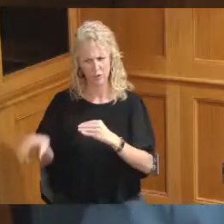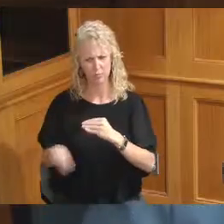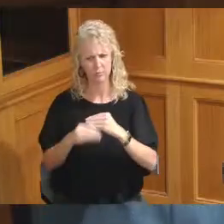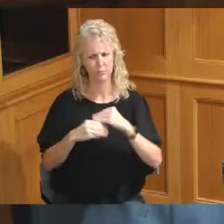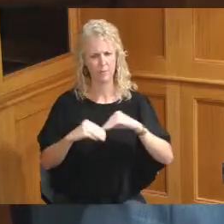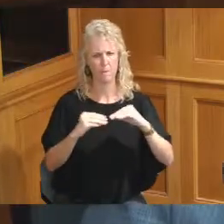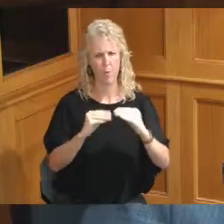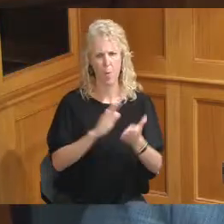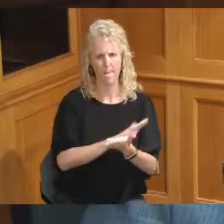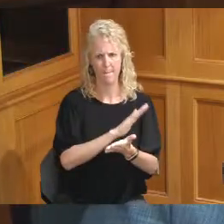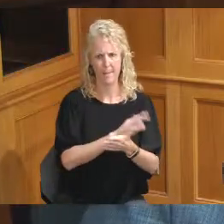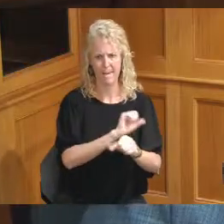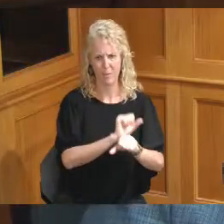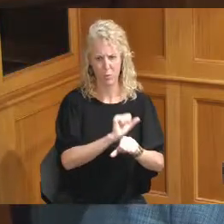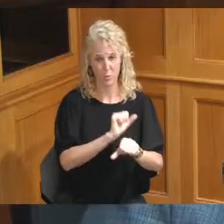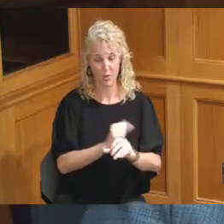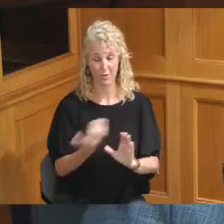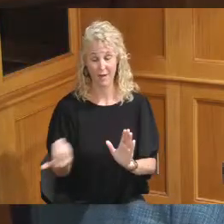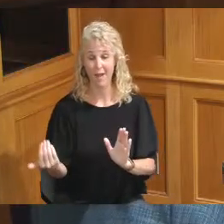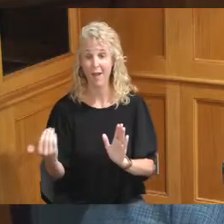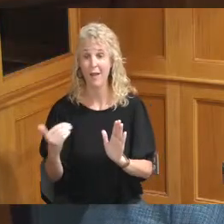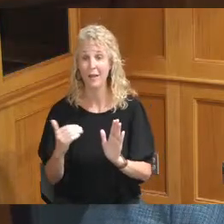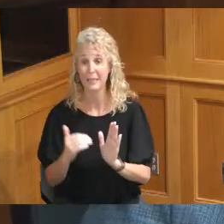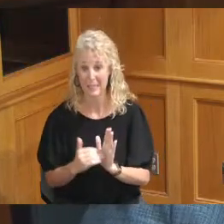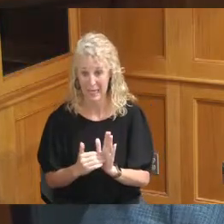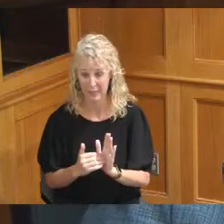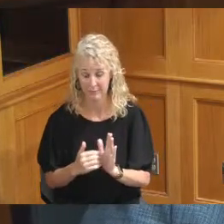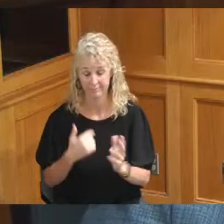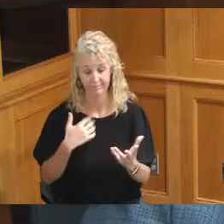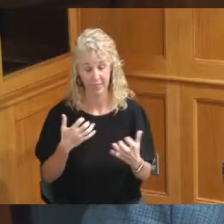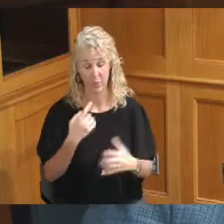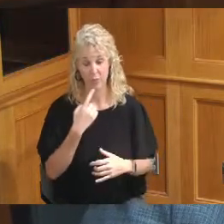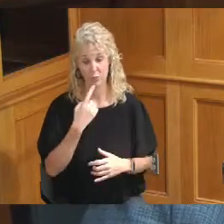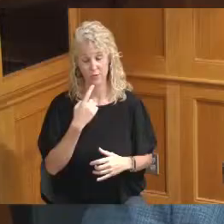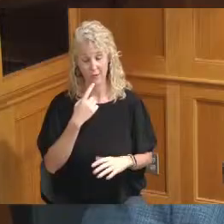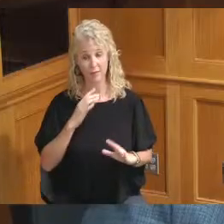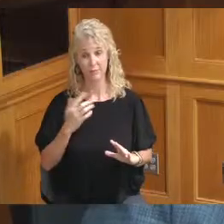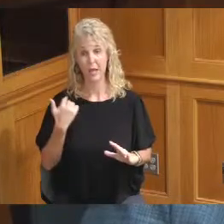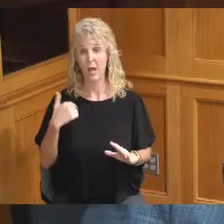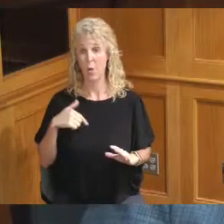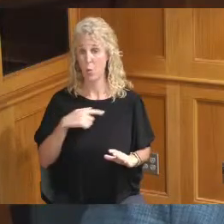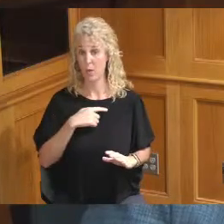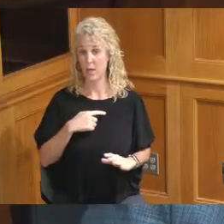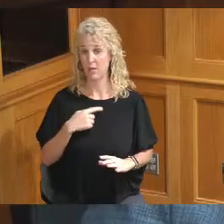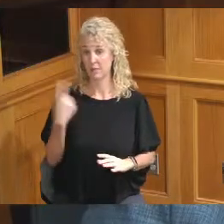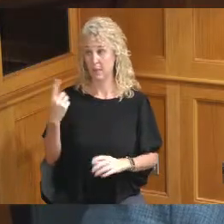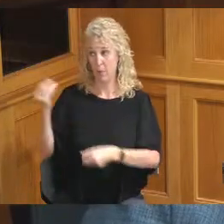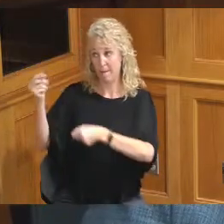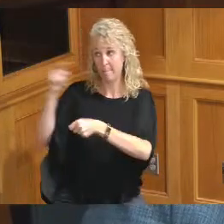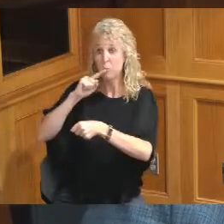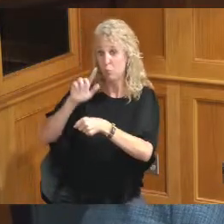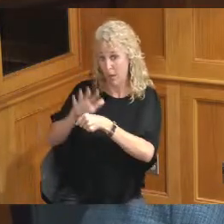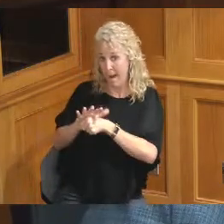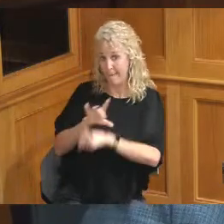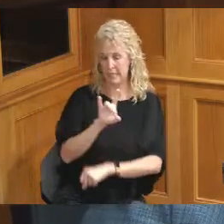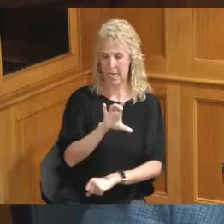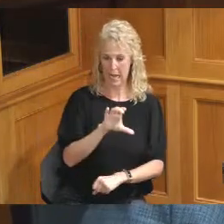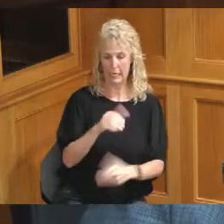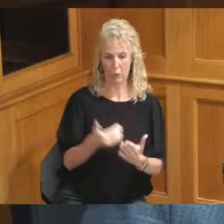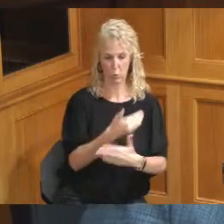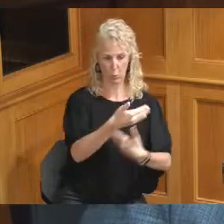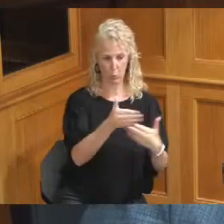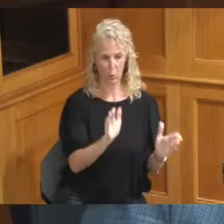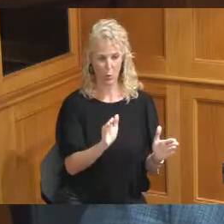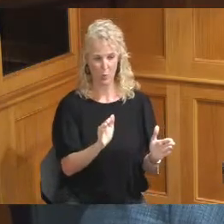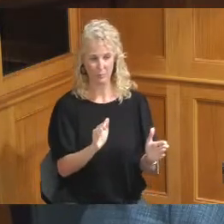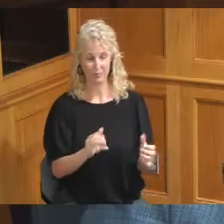record that I'm disappointed. We were told 800 rooms. We lost 800 rooms. We're now talking 700 rooms.